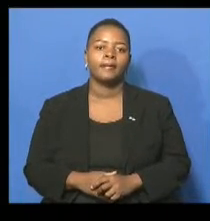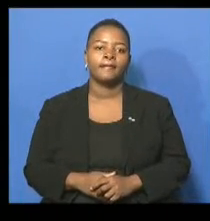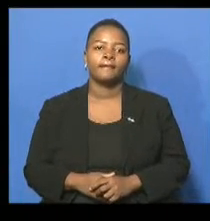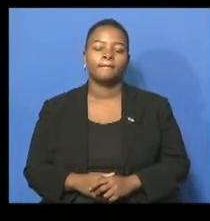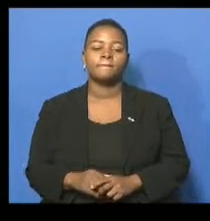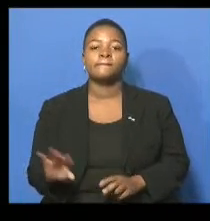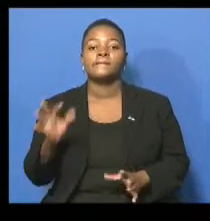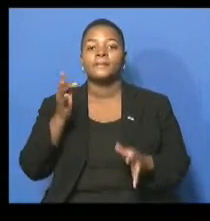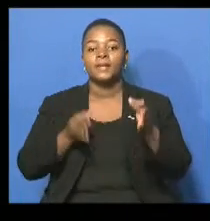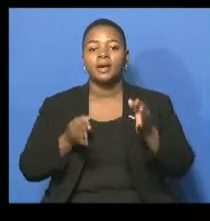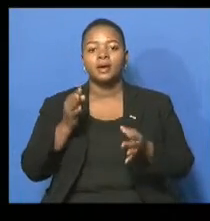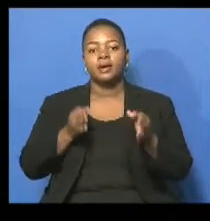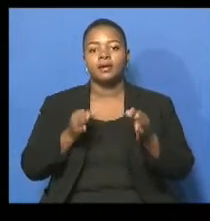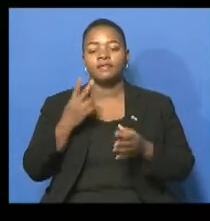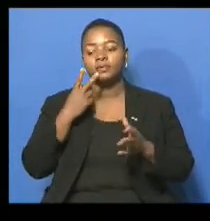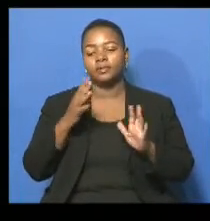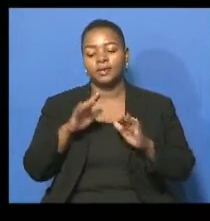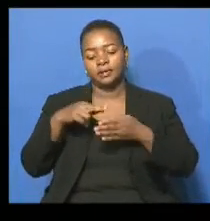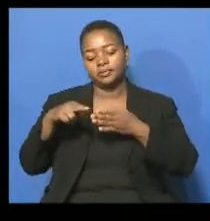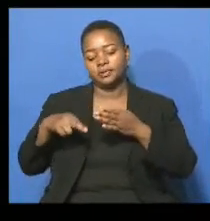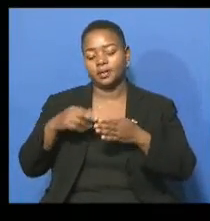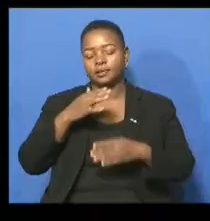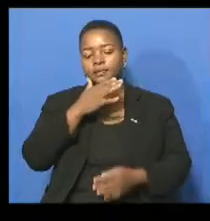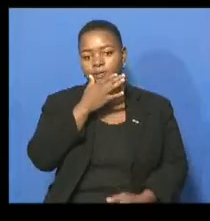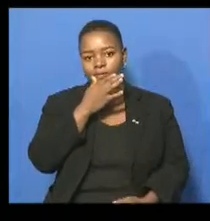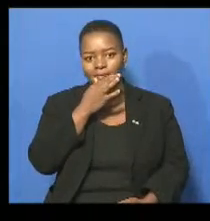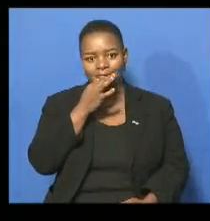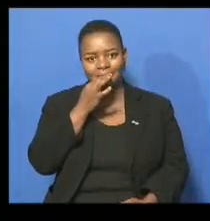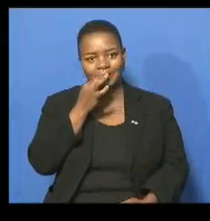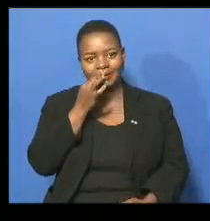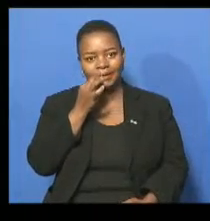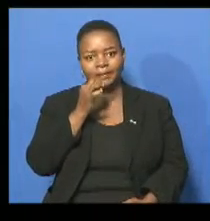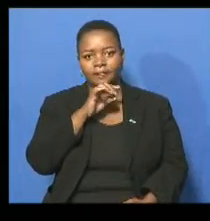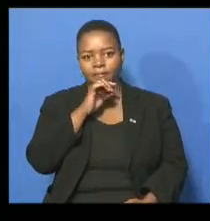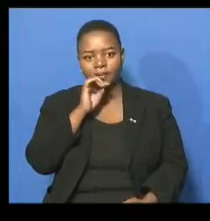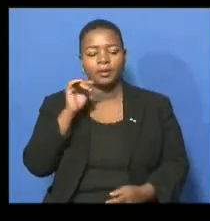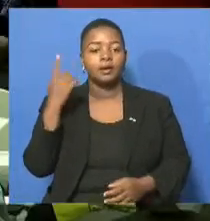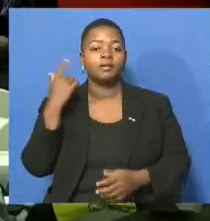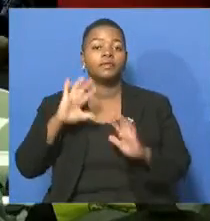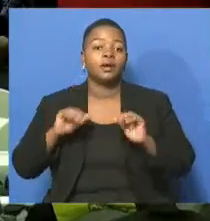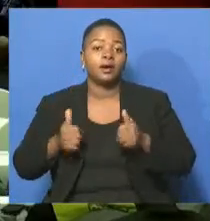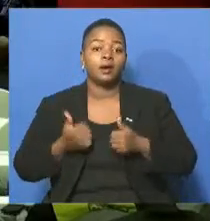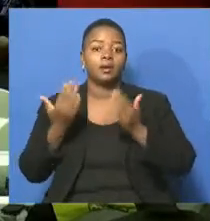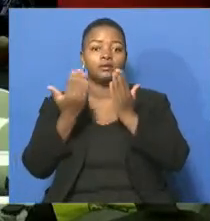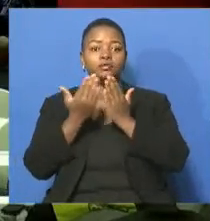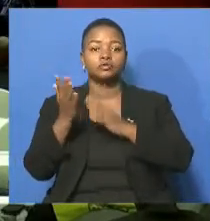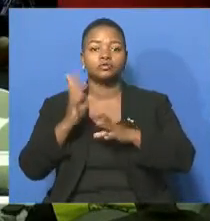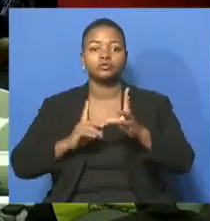if you look at the performance, the performance of our schools,